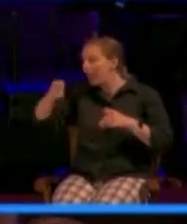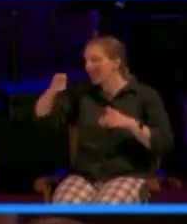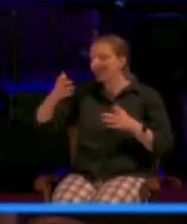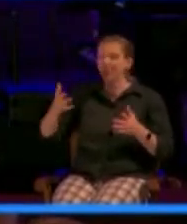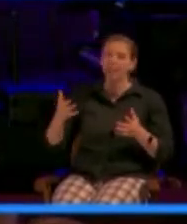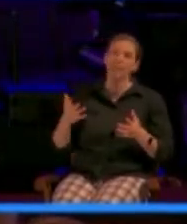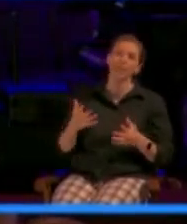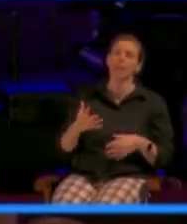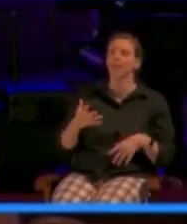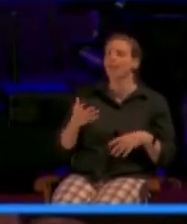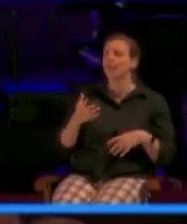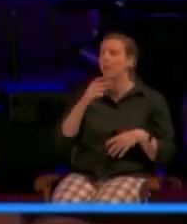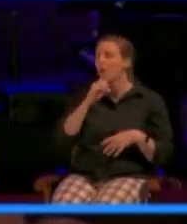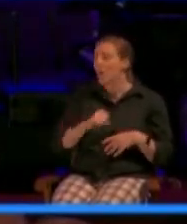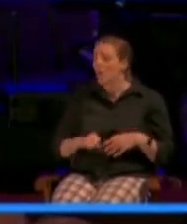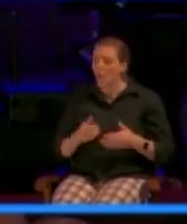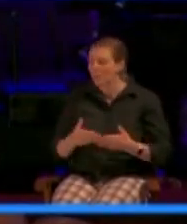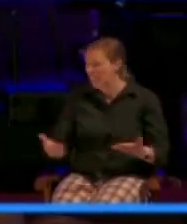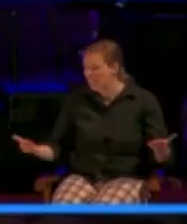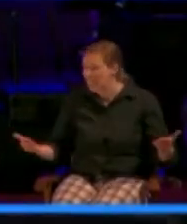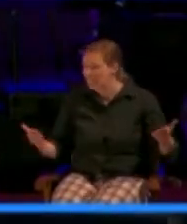poor kids.